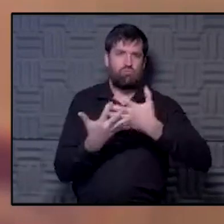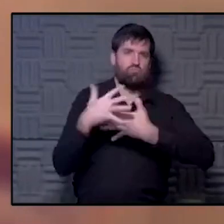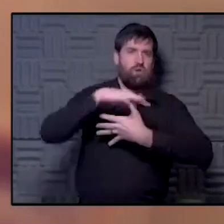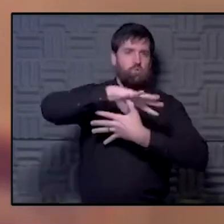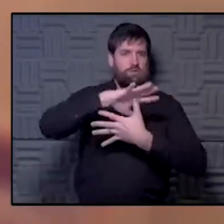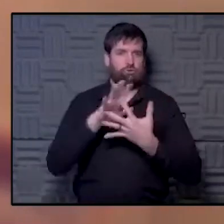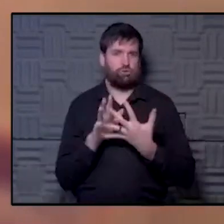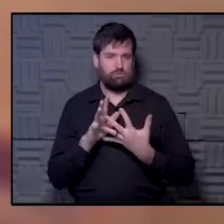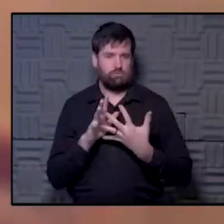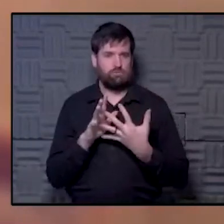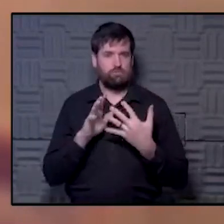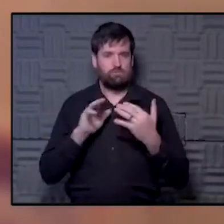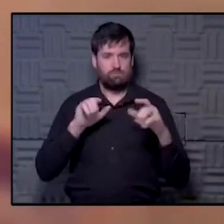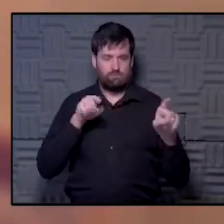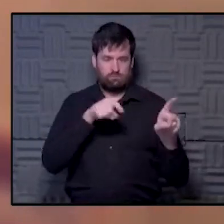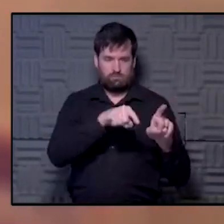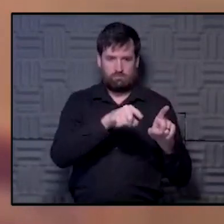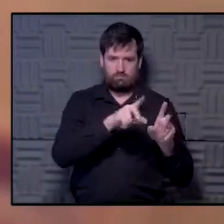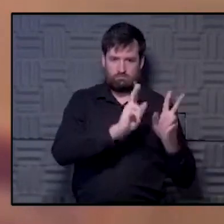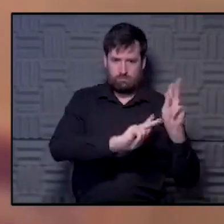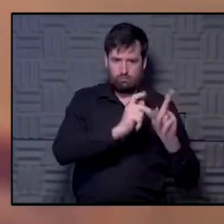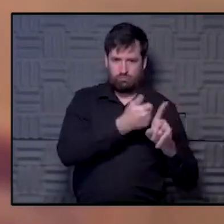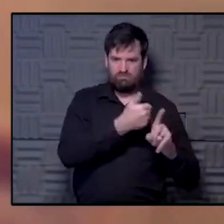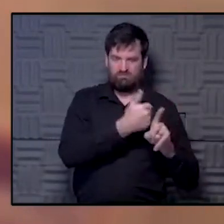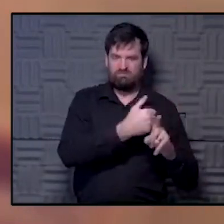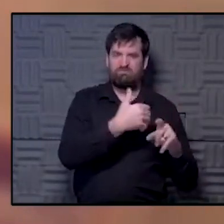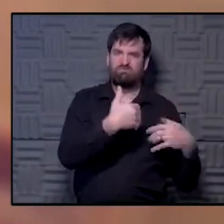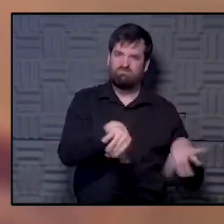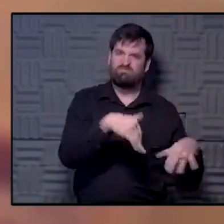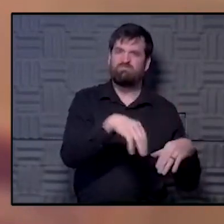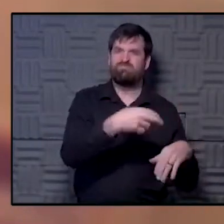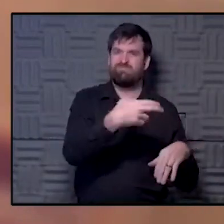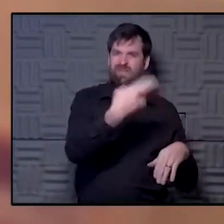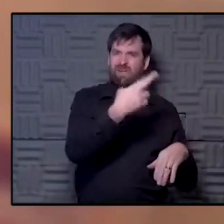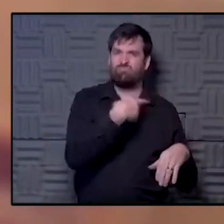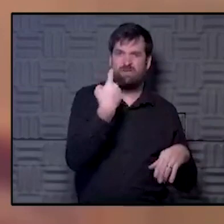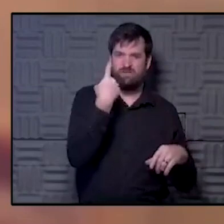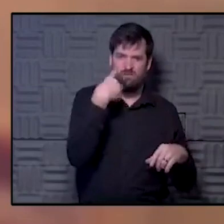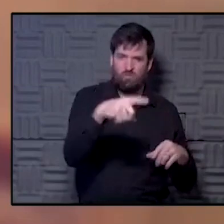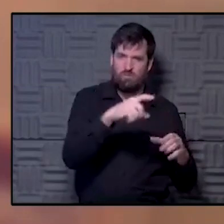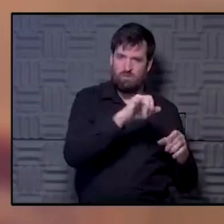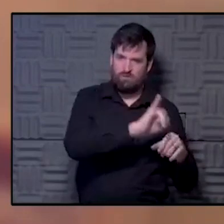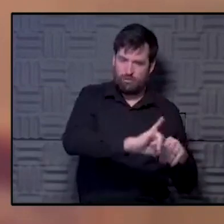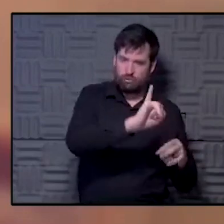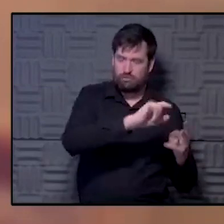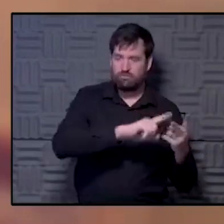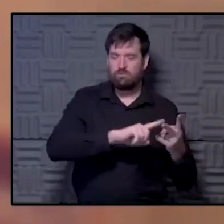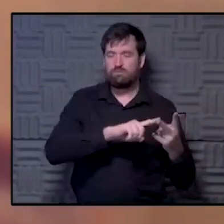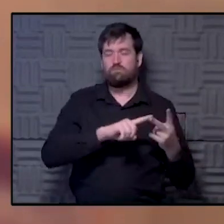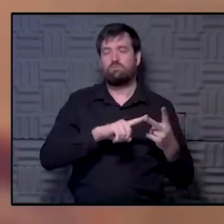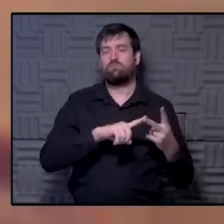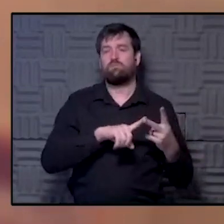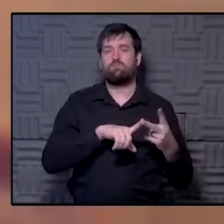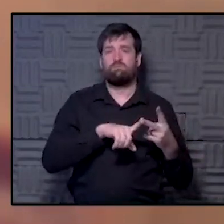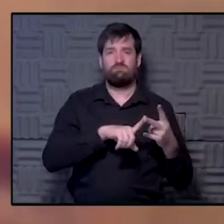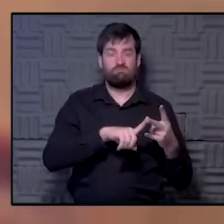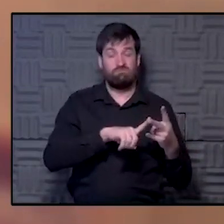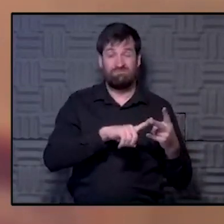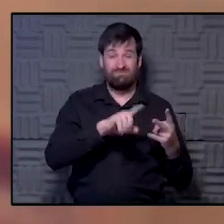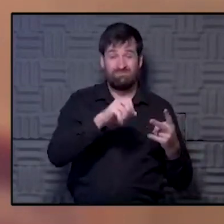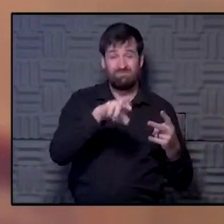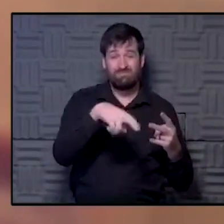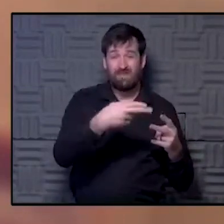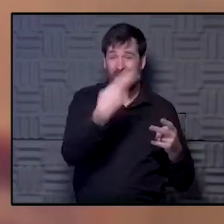schemas between folks who are at high vulnerability for infection, folks who have high vulnerability for